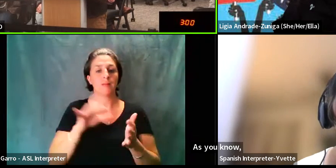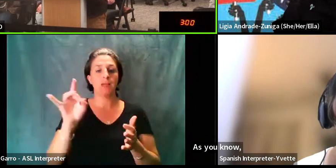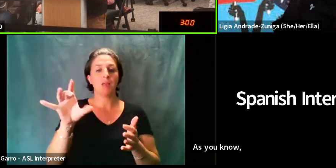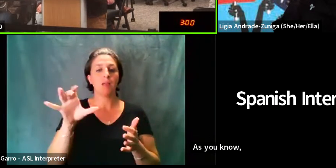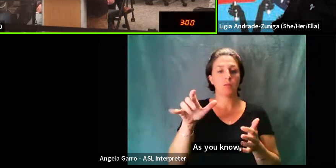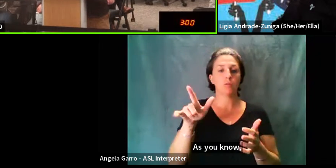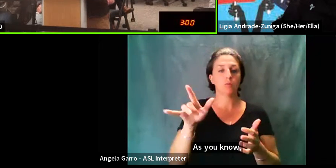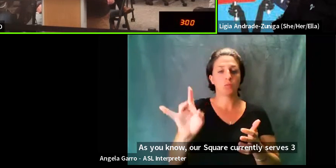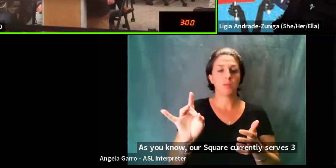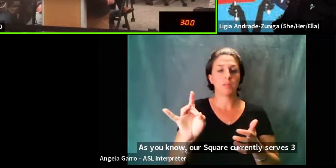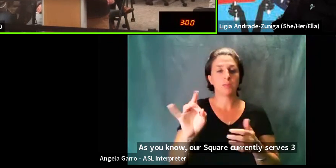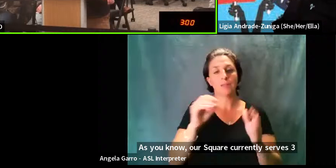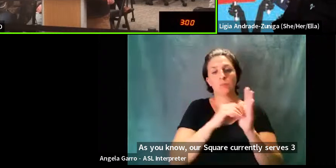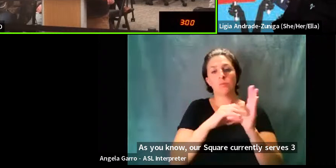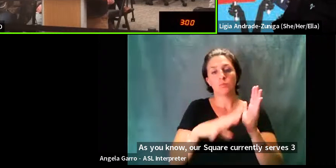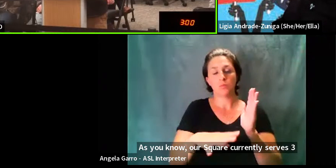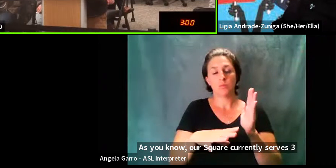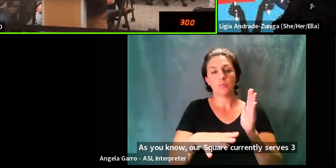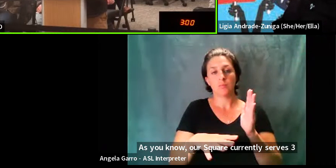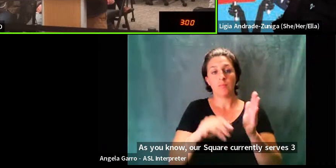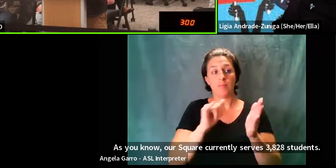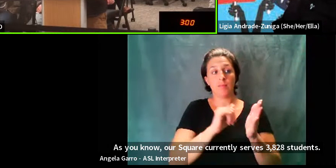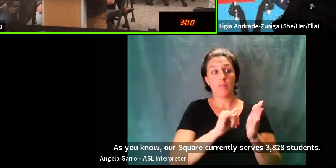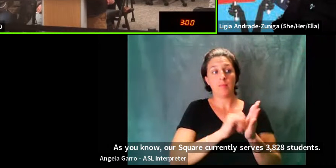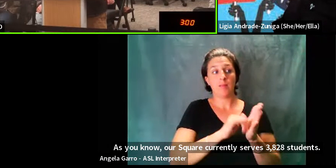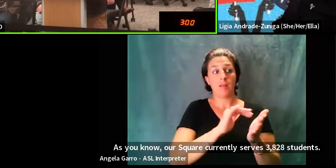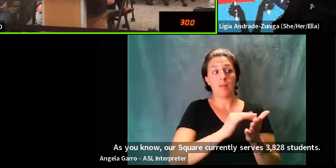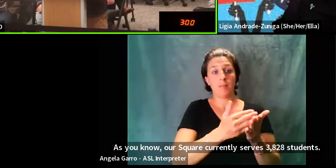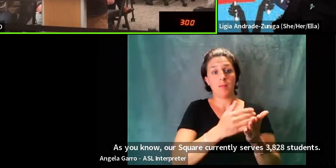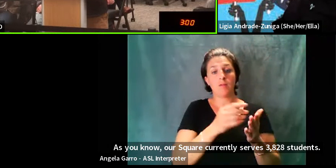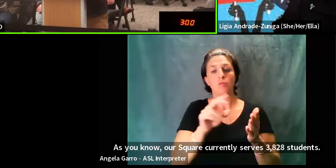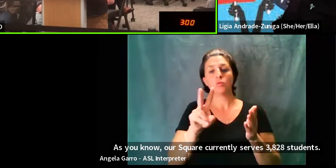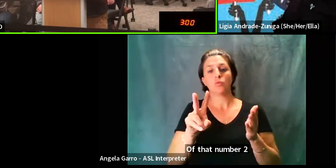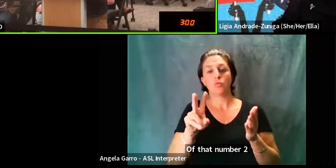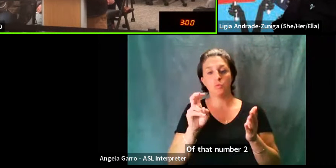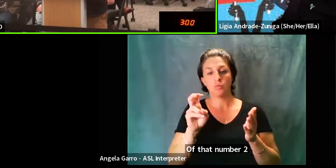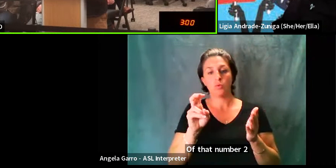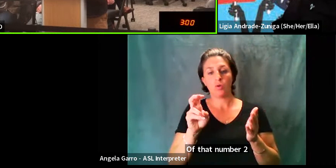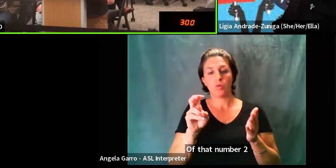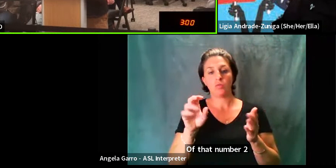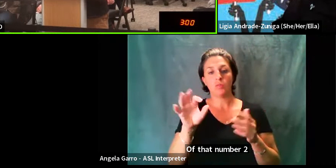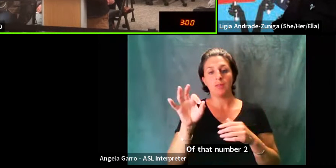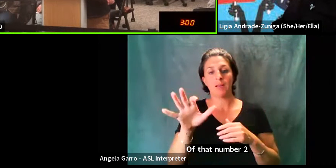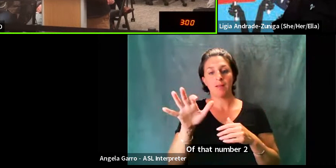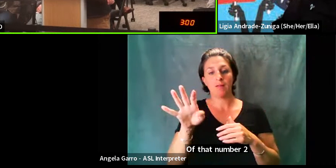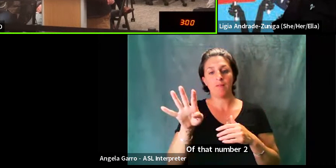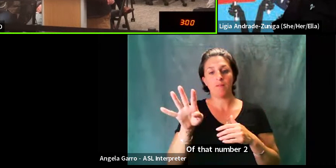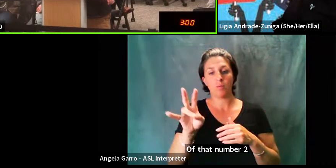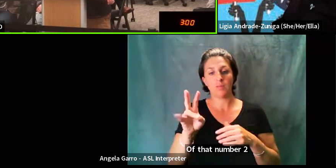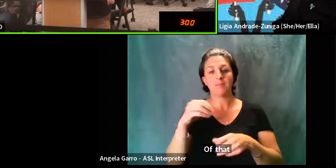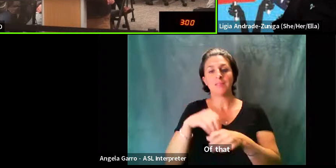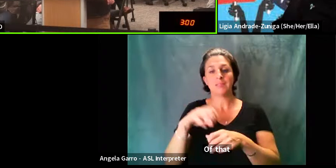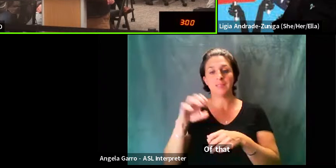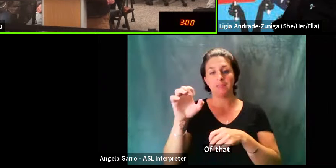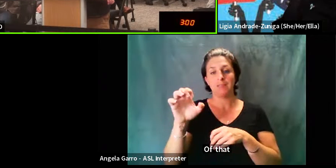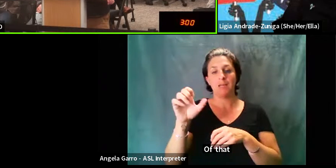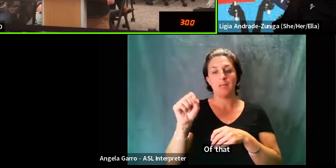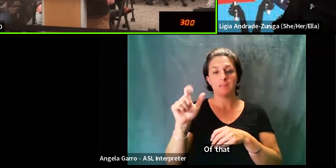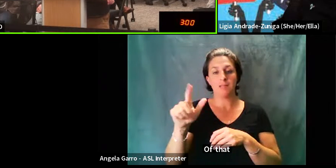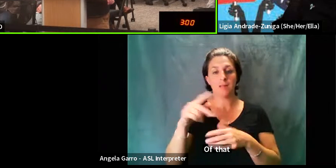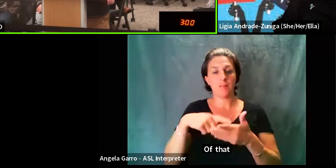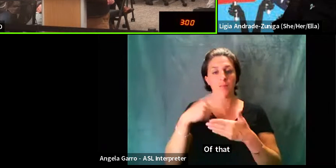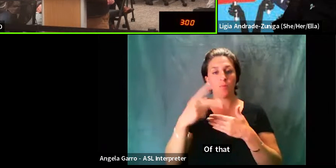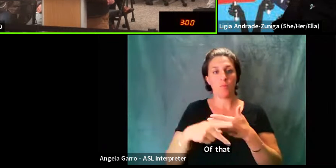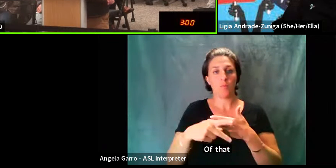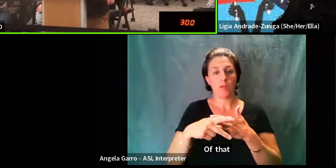3,828 students. Of that number, 2,947 of them are enrolled in our ESL program. Tonight, in